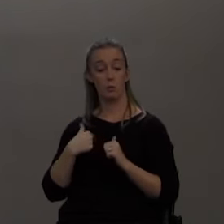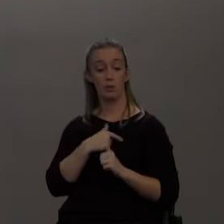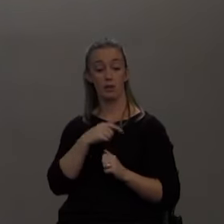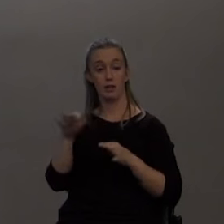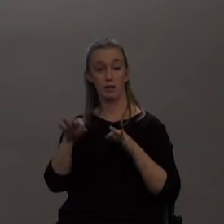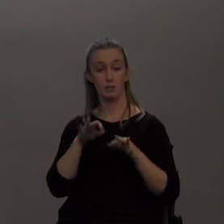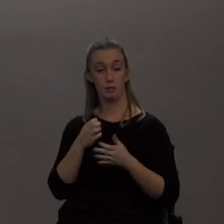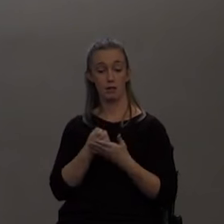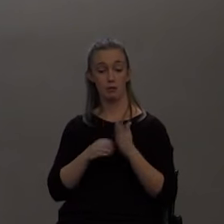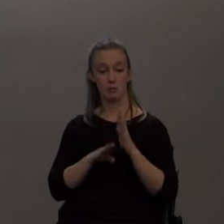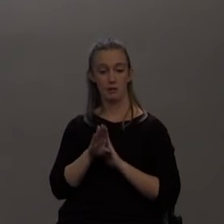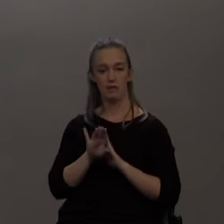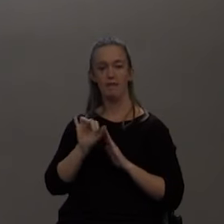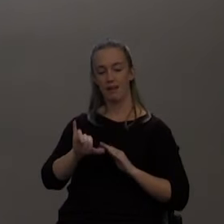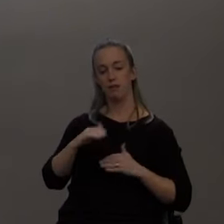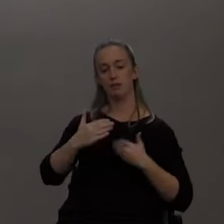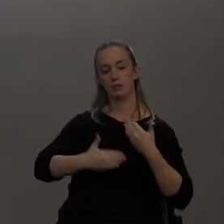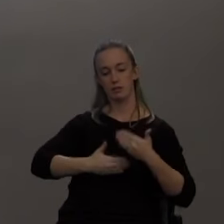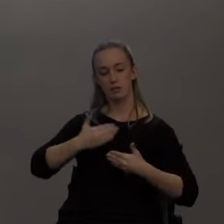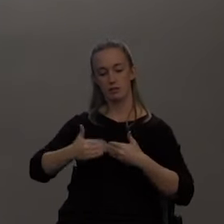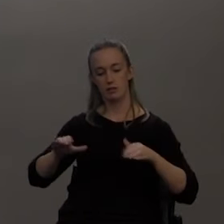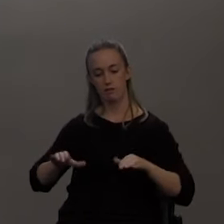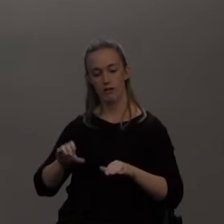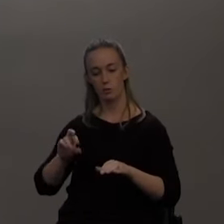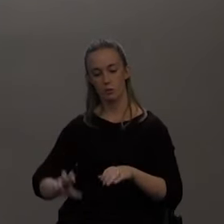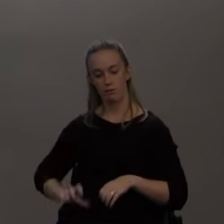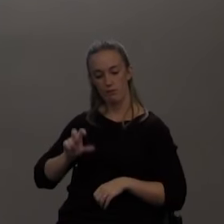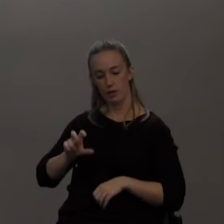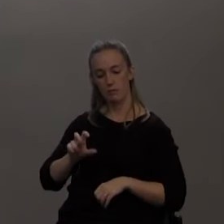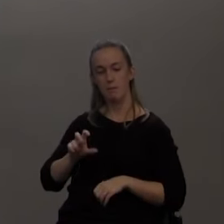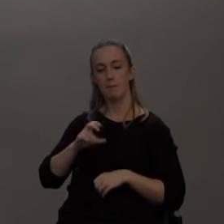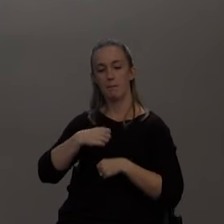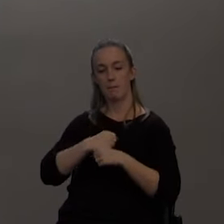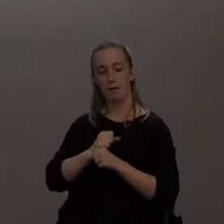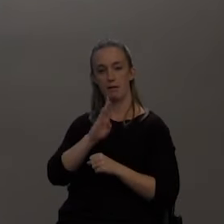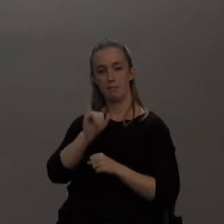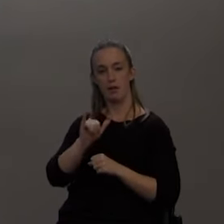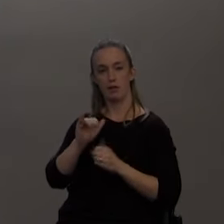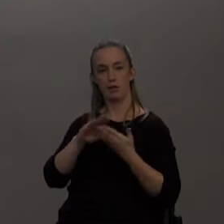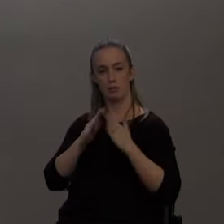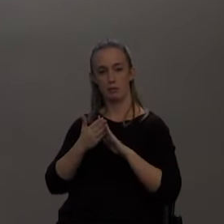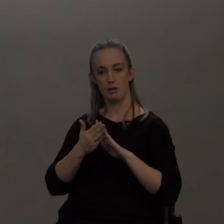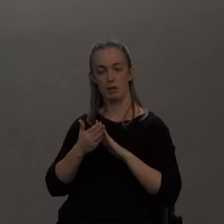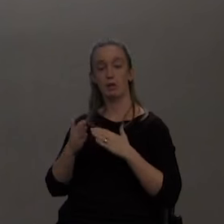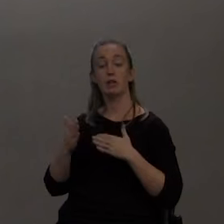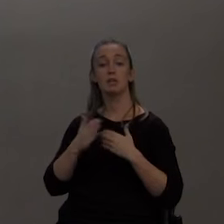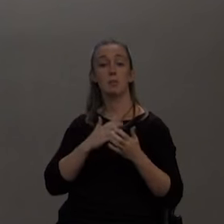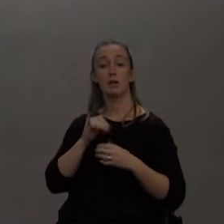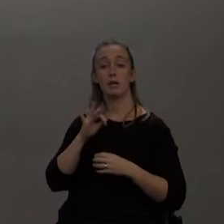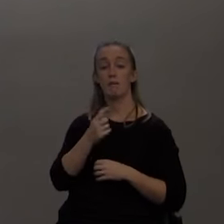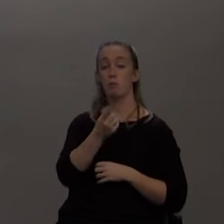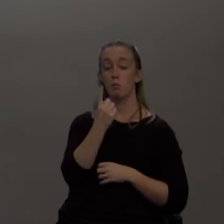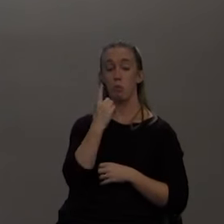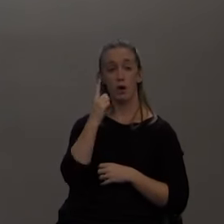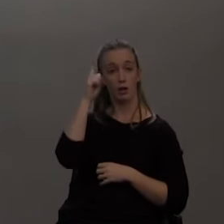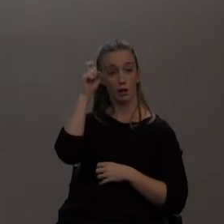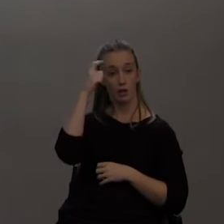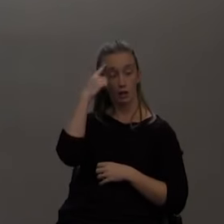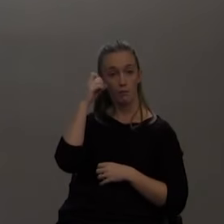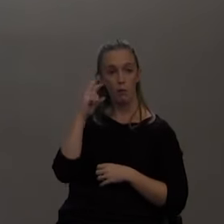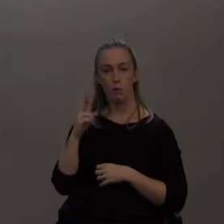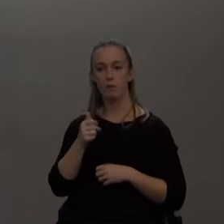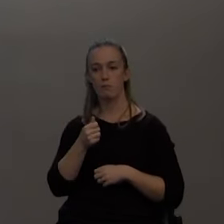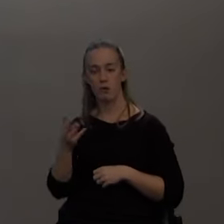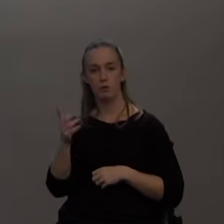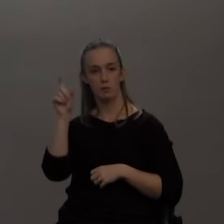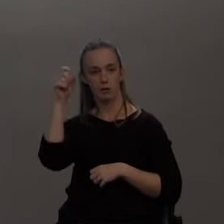of actions or investments made by the community, whether it's a single governmental entity or multiple governmental entity, and frankly also the private